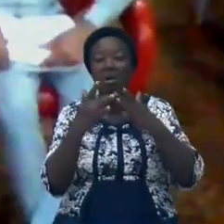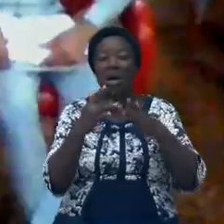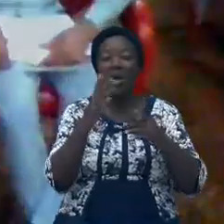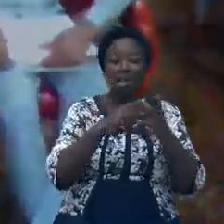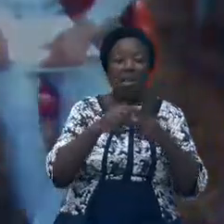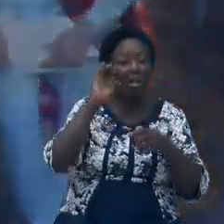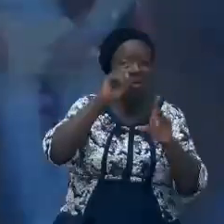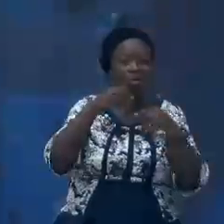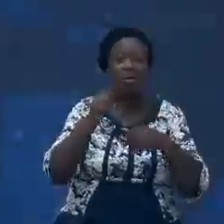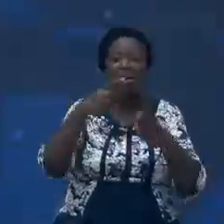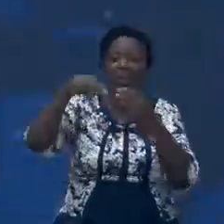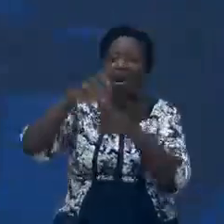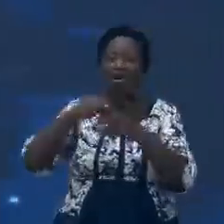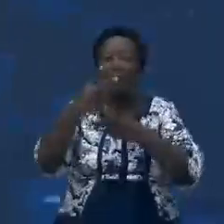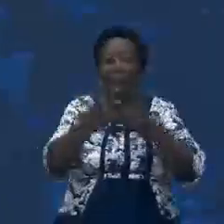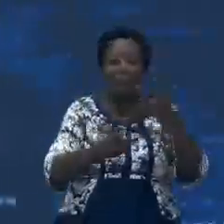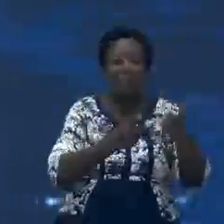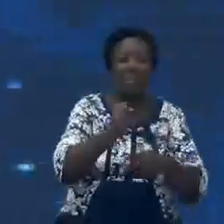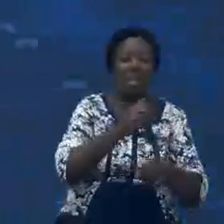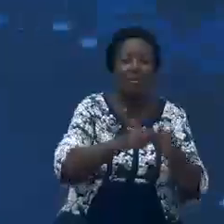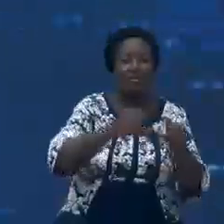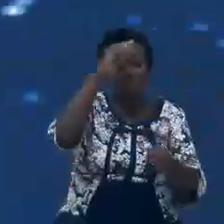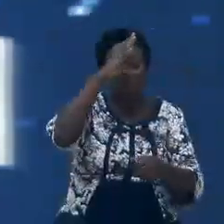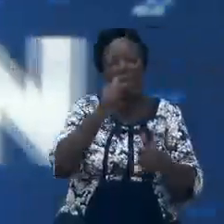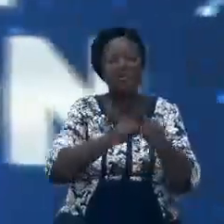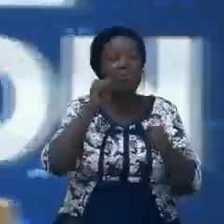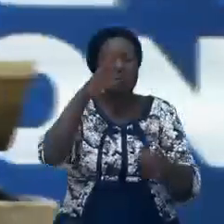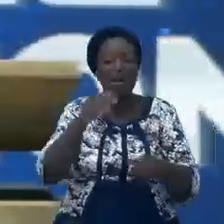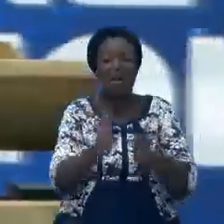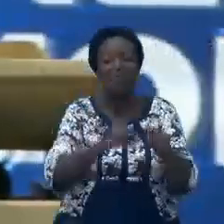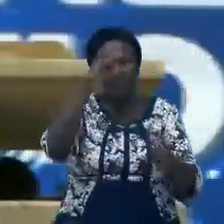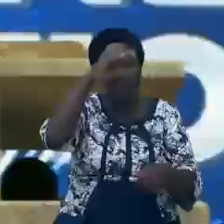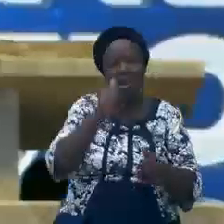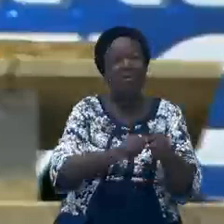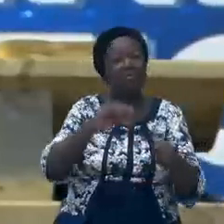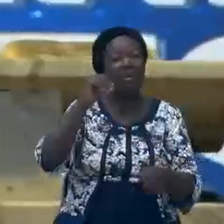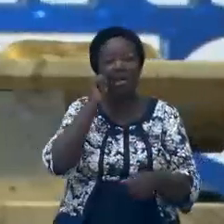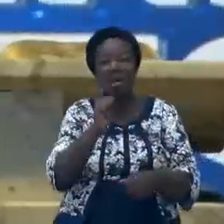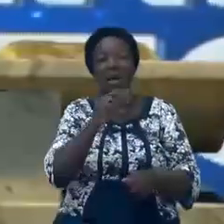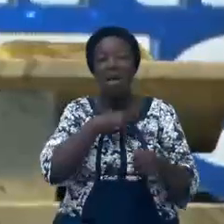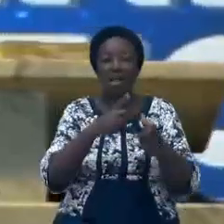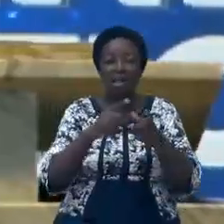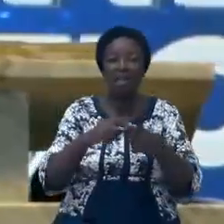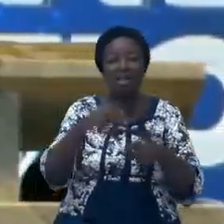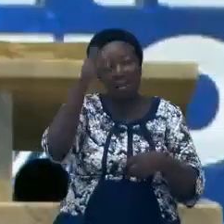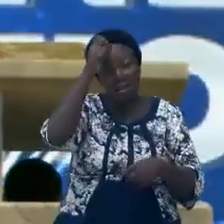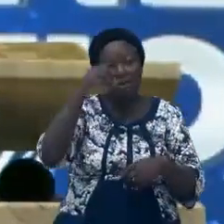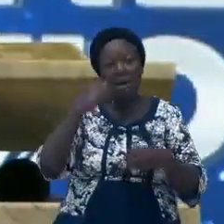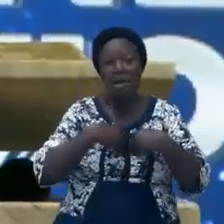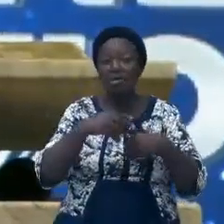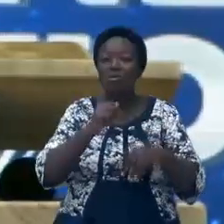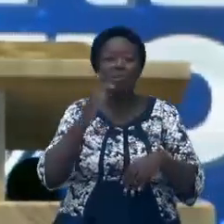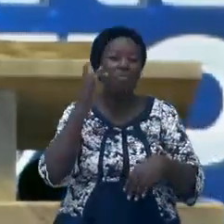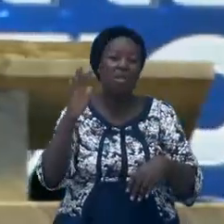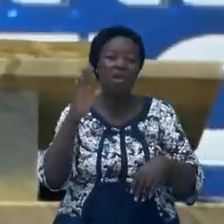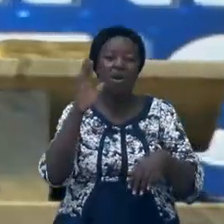and sadness. And Satan goes about and he visits every man, every woman, every boy, every